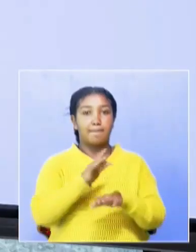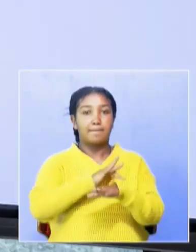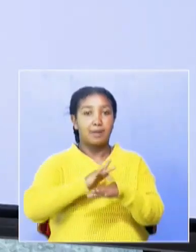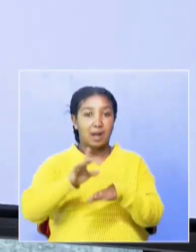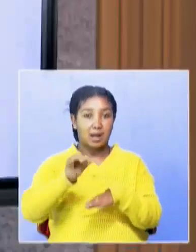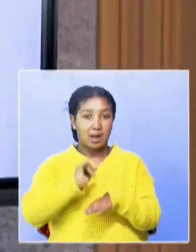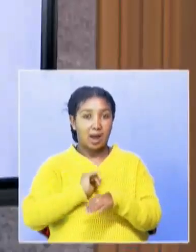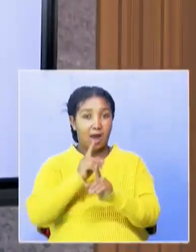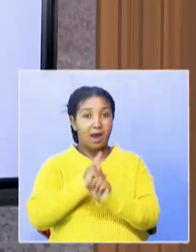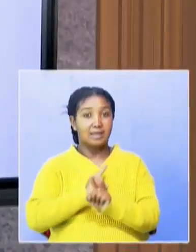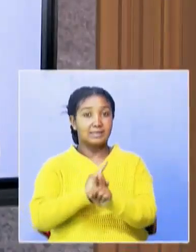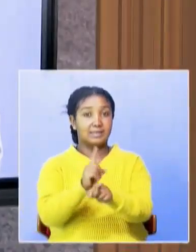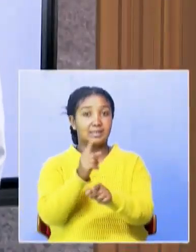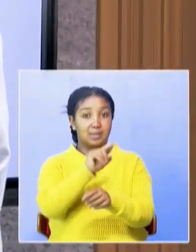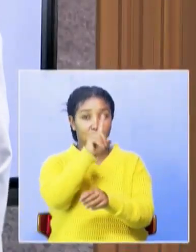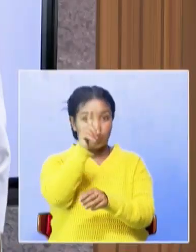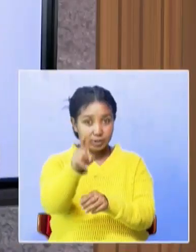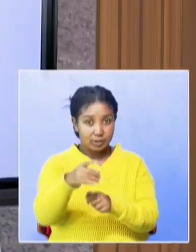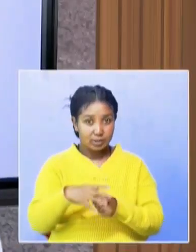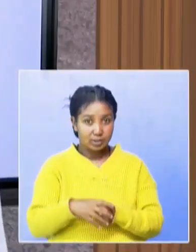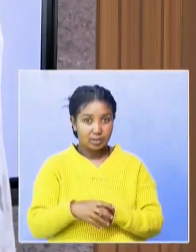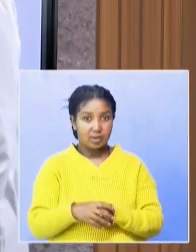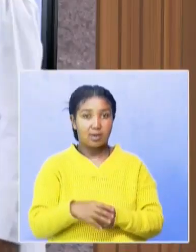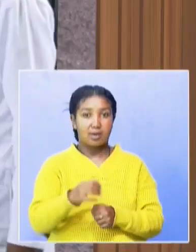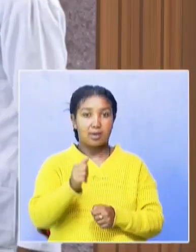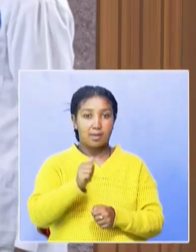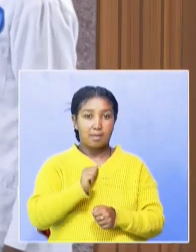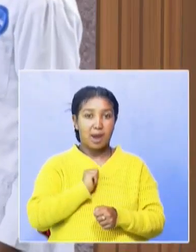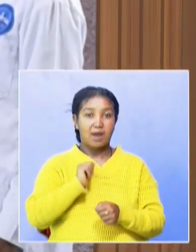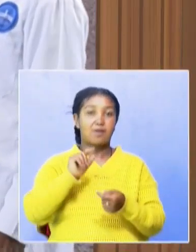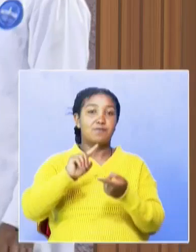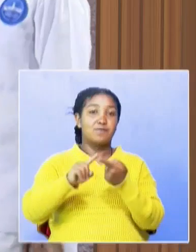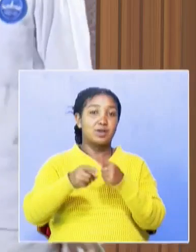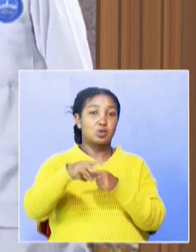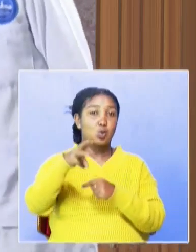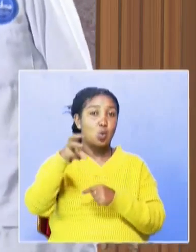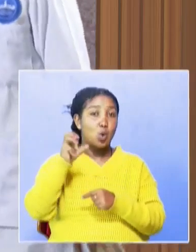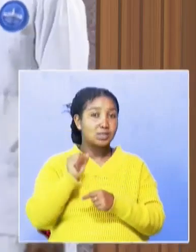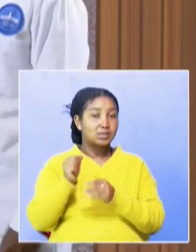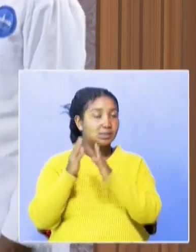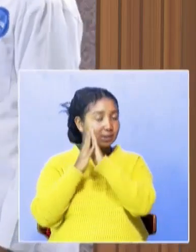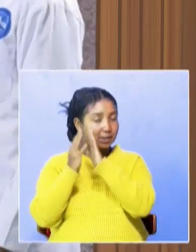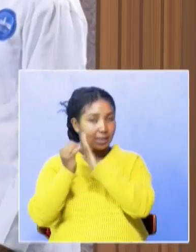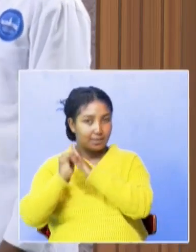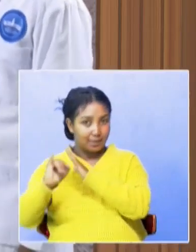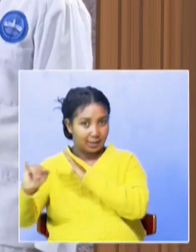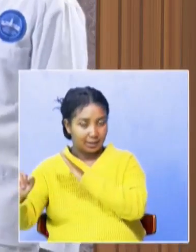Blank, I answered the question. My friend was sleeping.